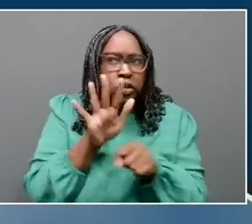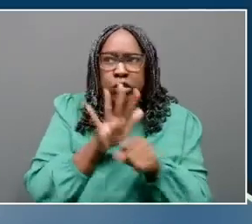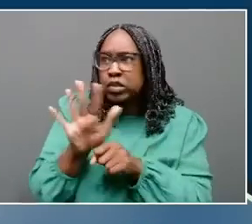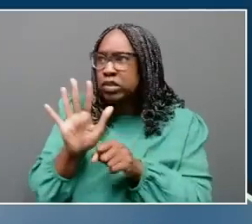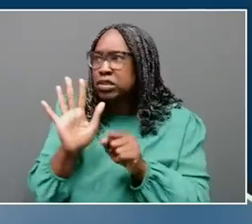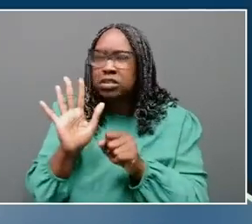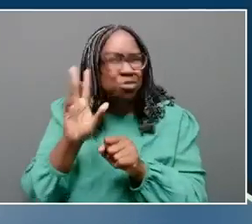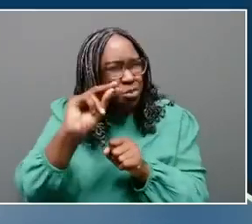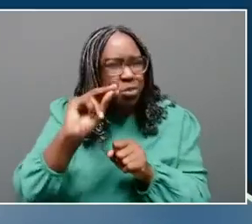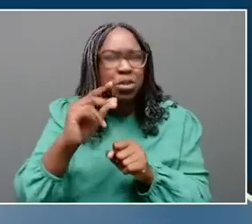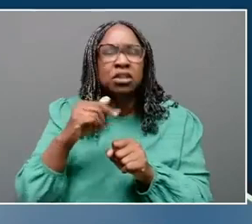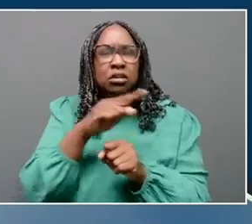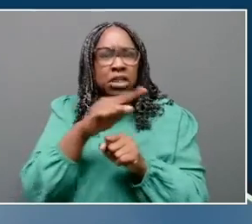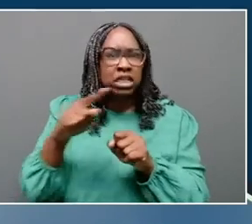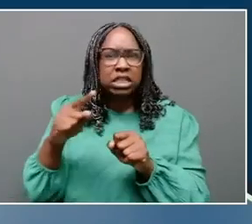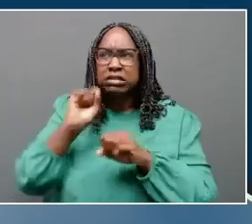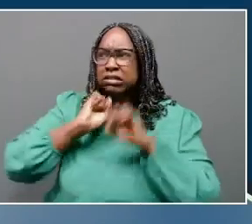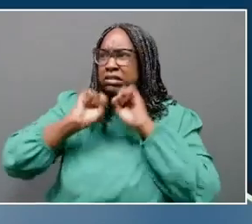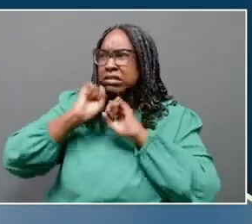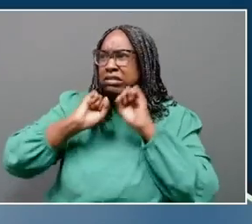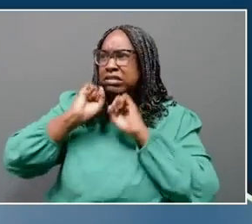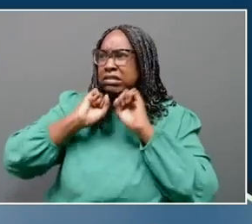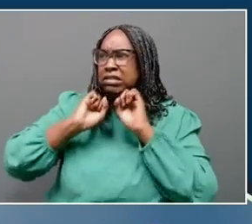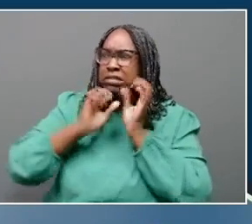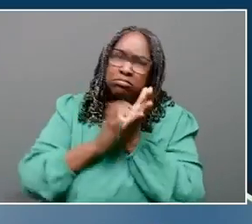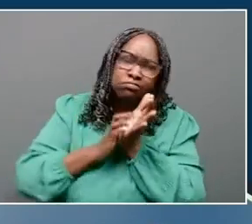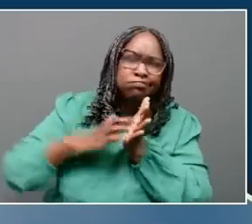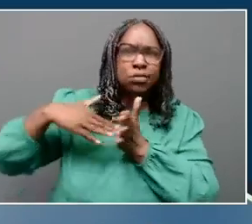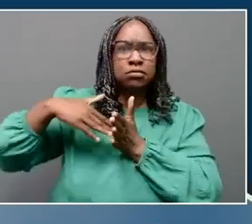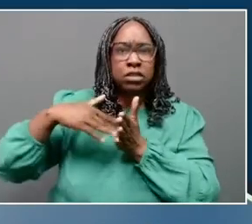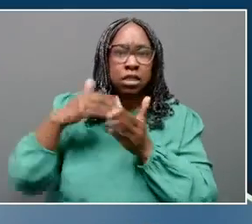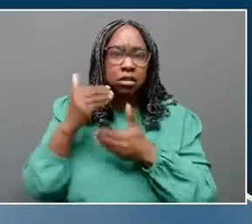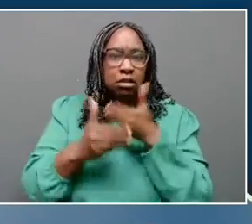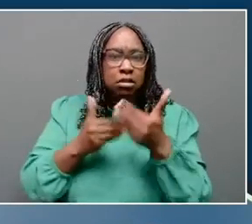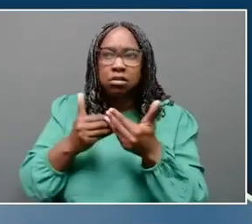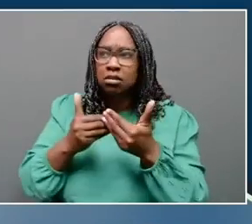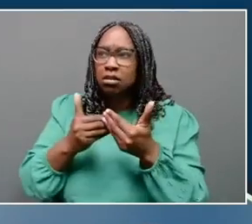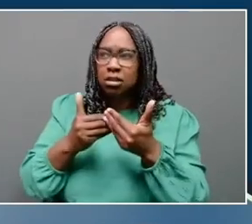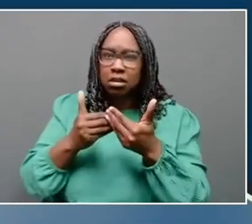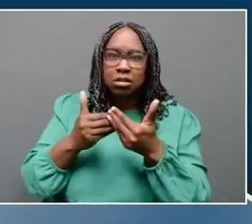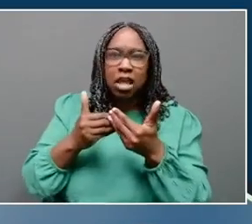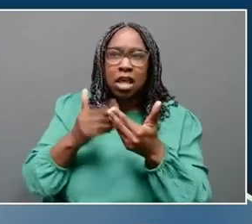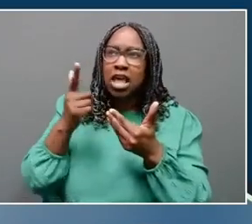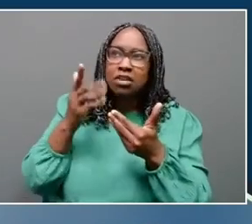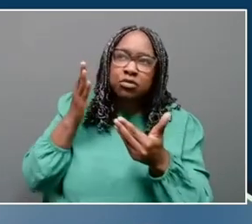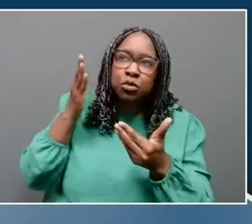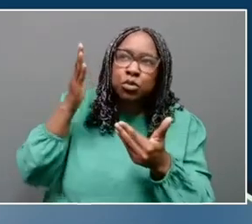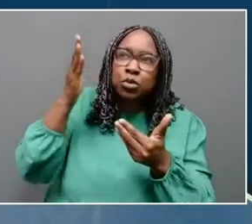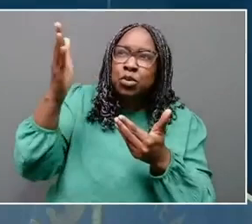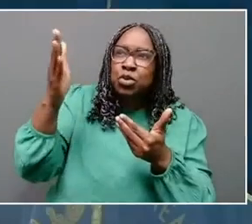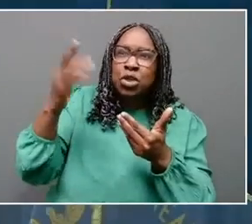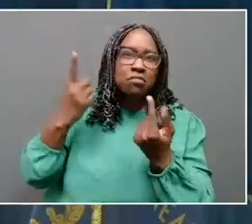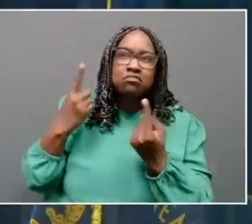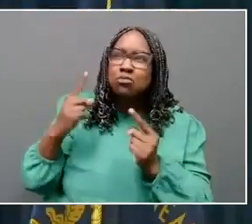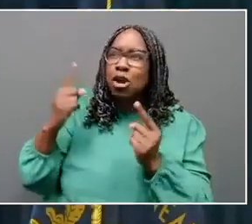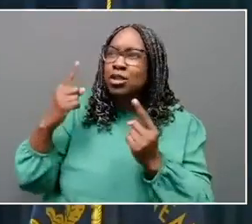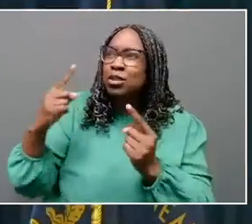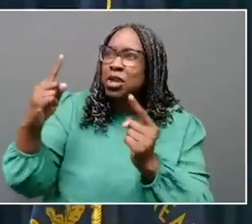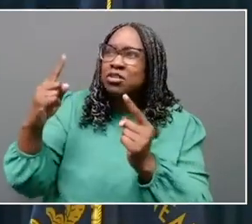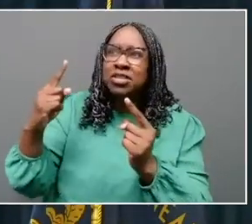what they have been through, but to march forward into what we believe are going to be years of prosperity that are going to reach every part of this